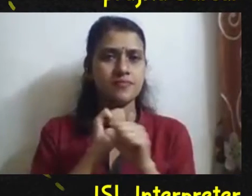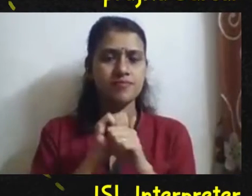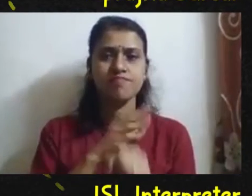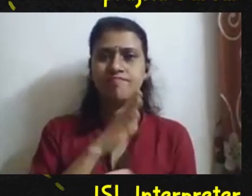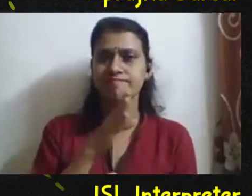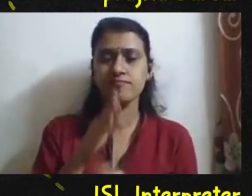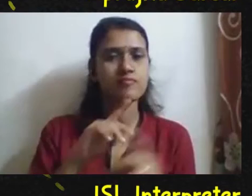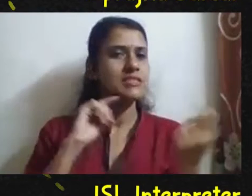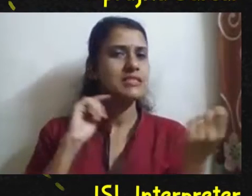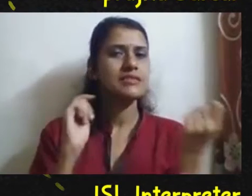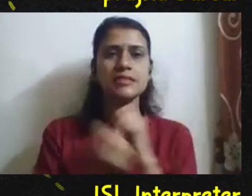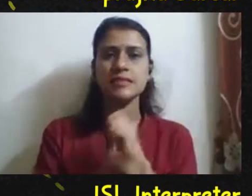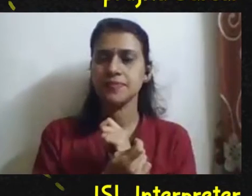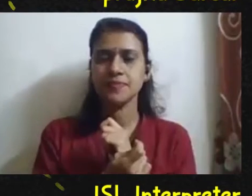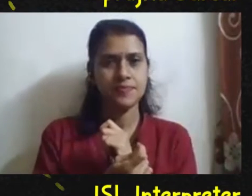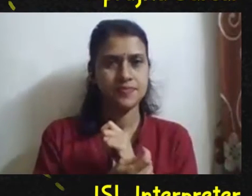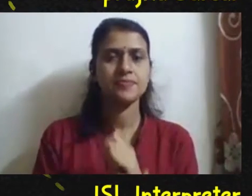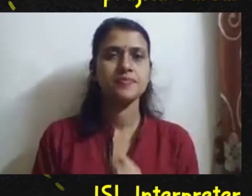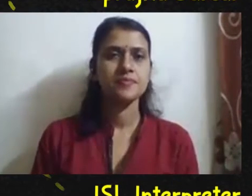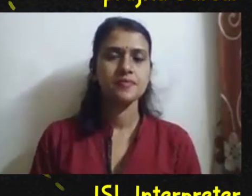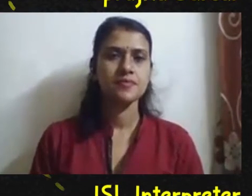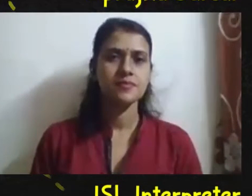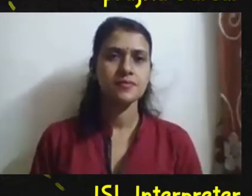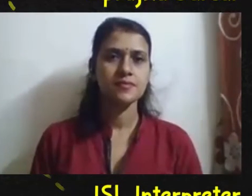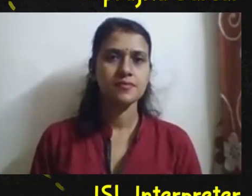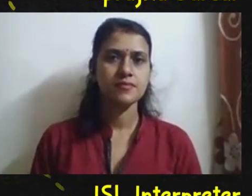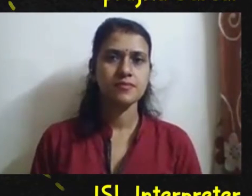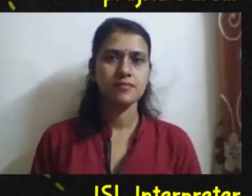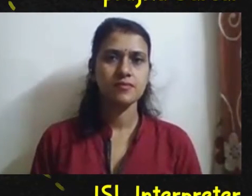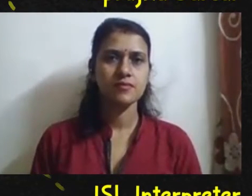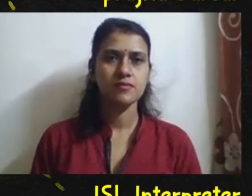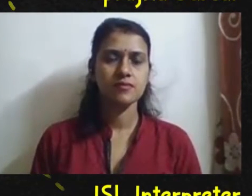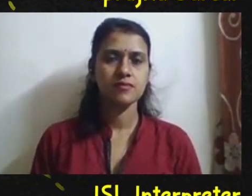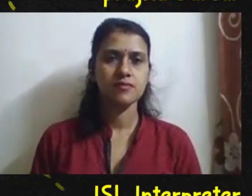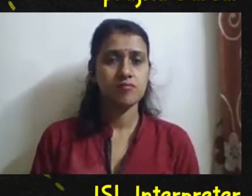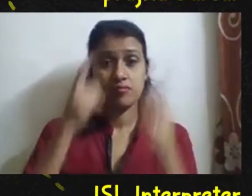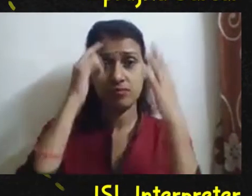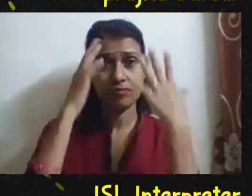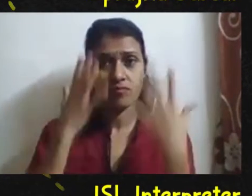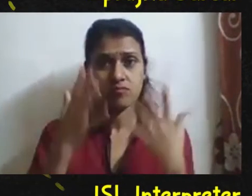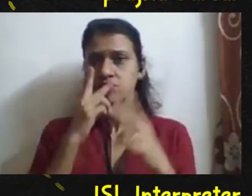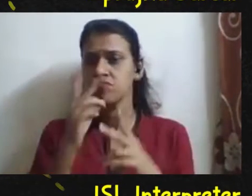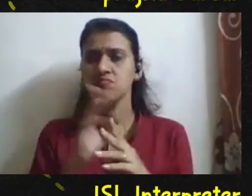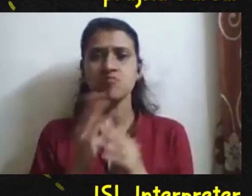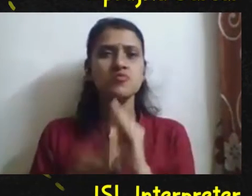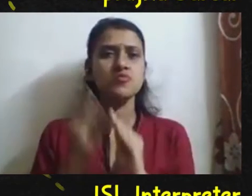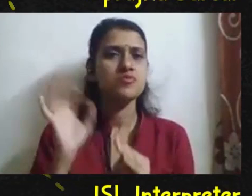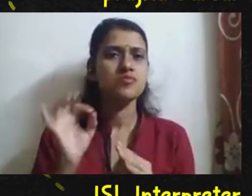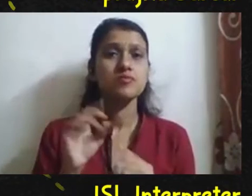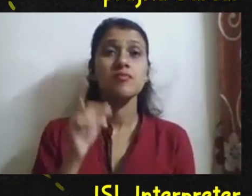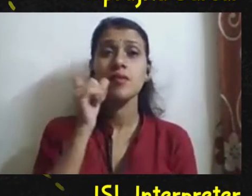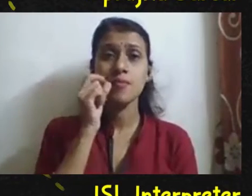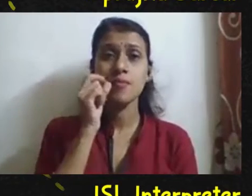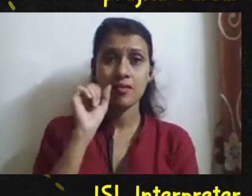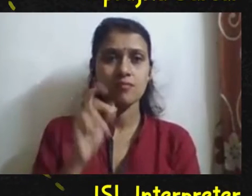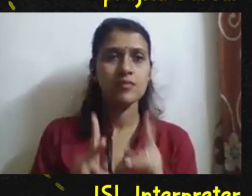shifted. You don't see that much stress on vasectomies anymore. Male sterilization is reduced to